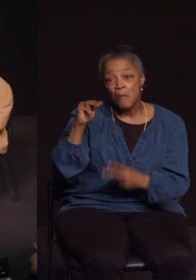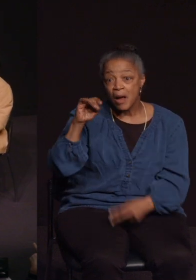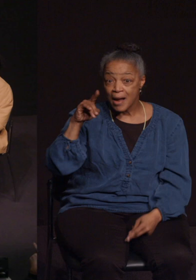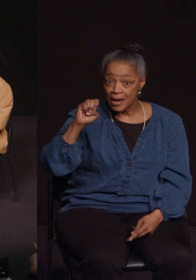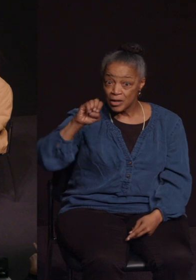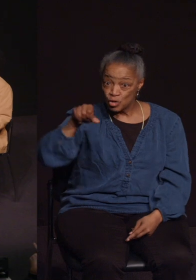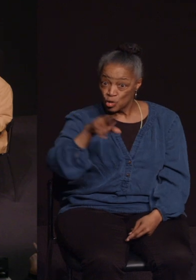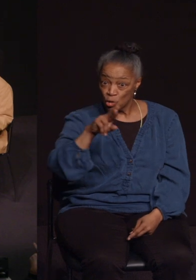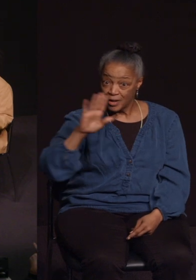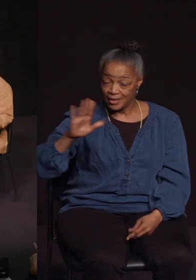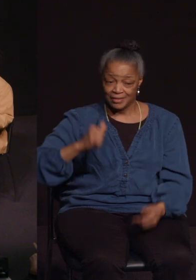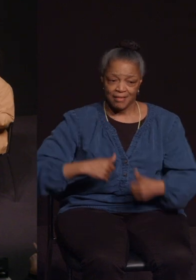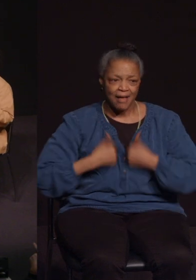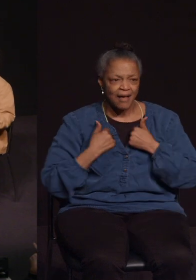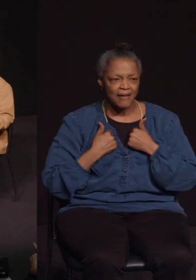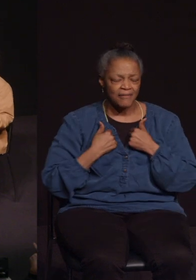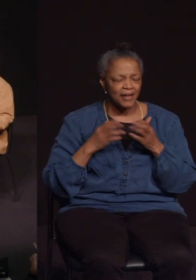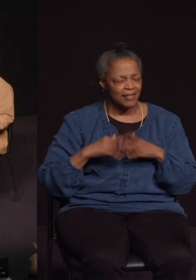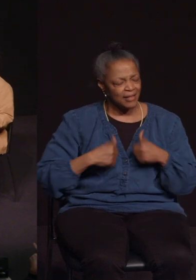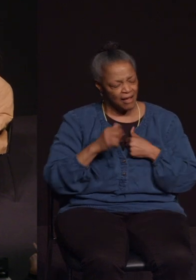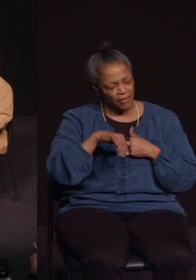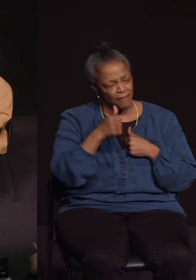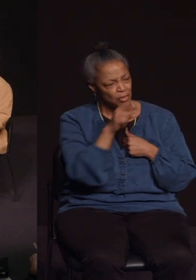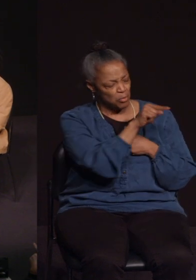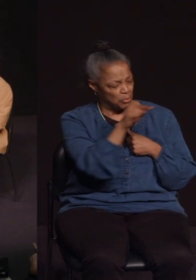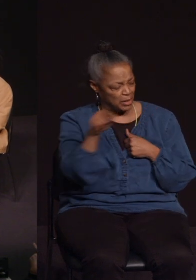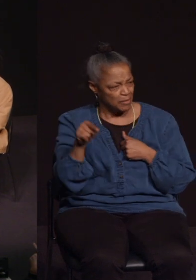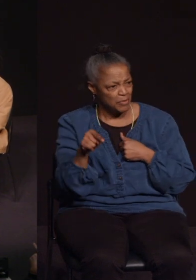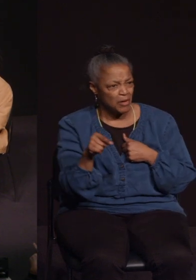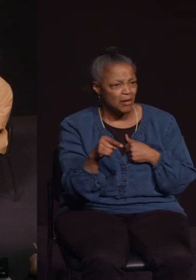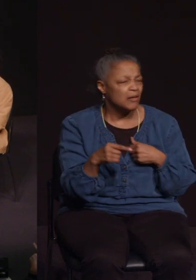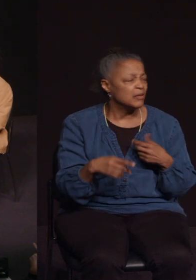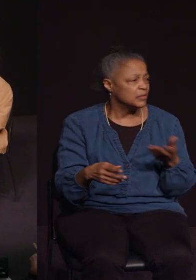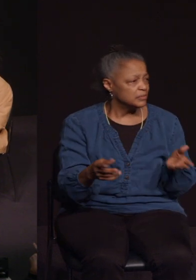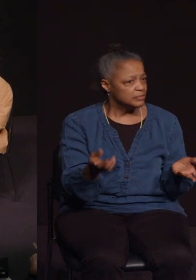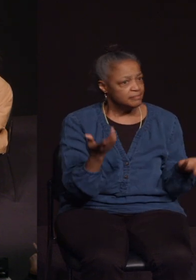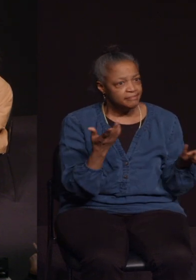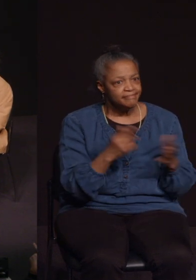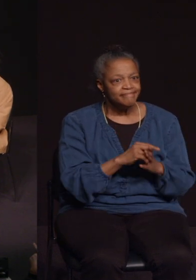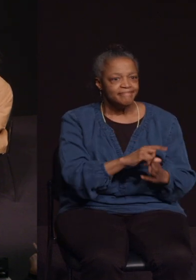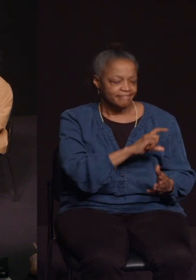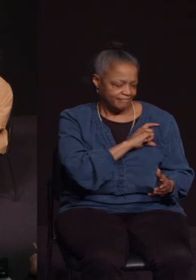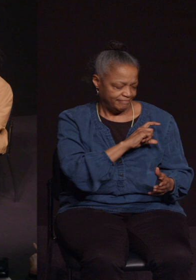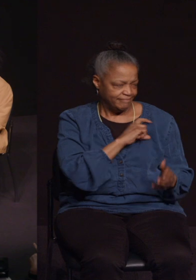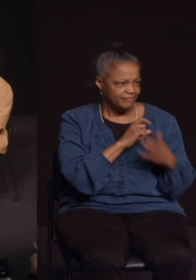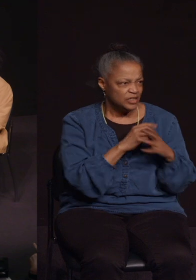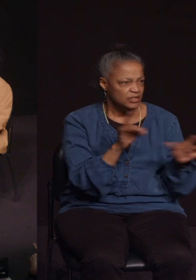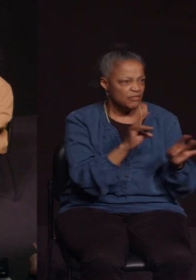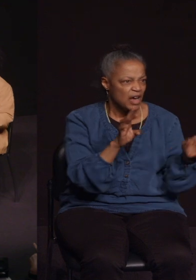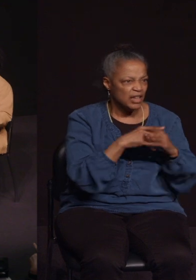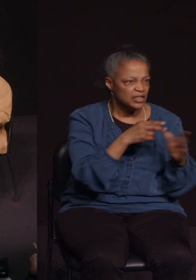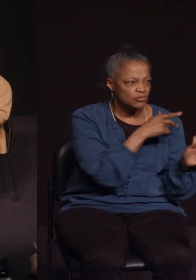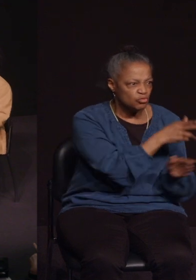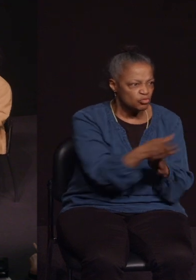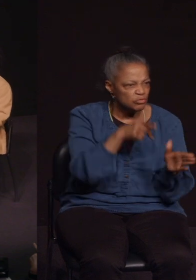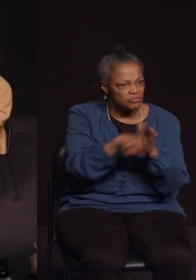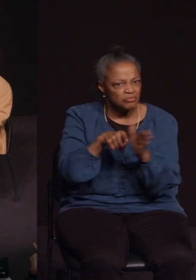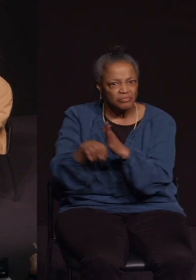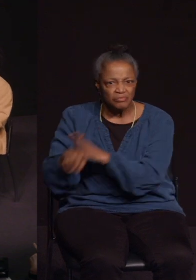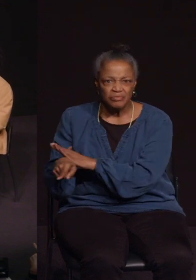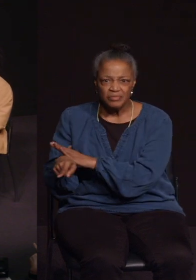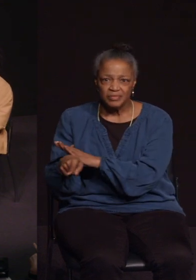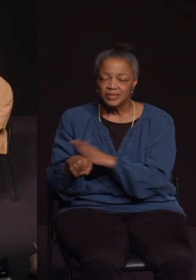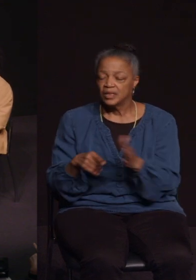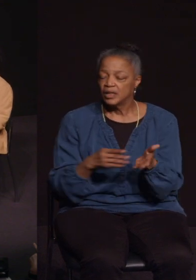life and the lives of other folks who have been stolen by state violence are not reducible